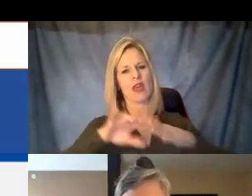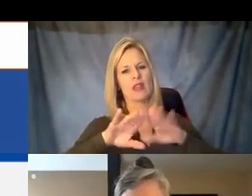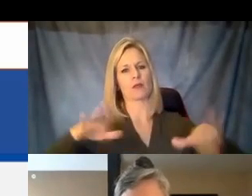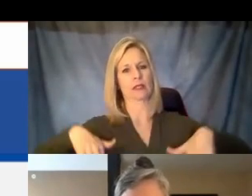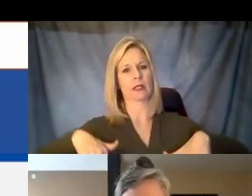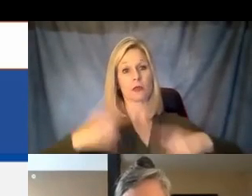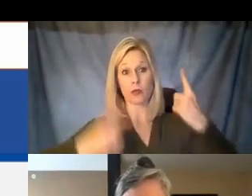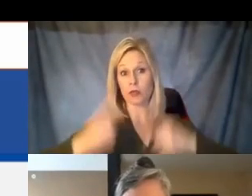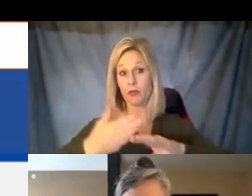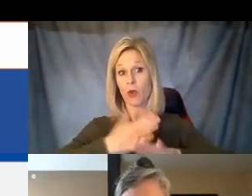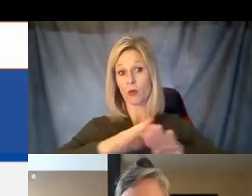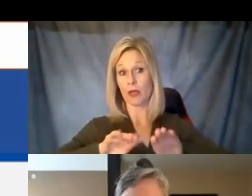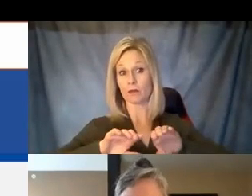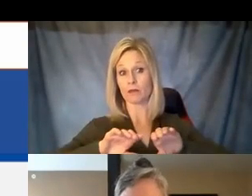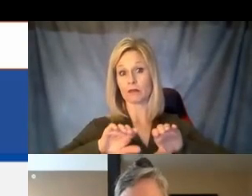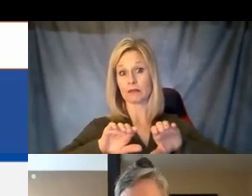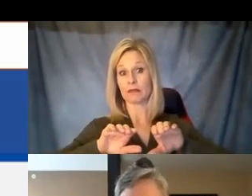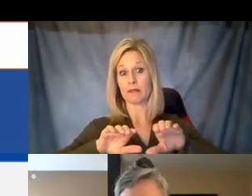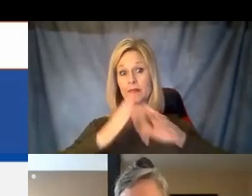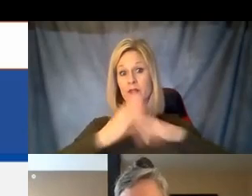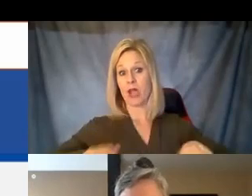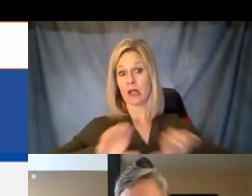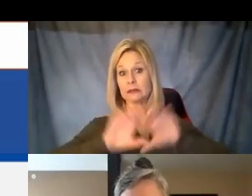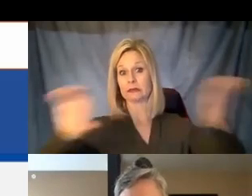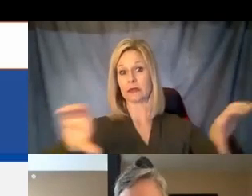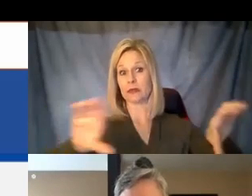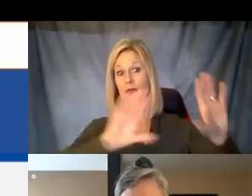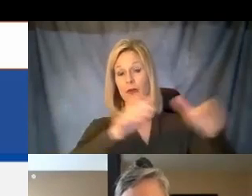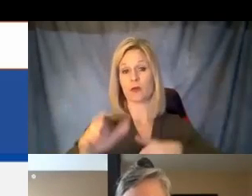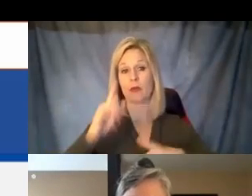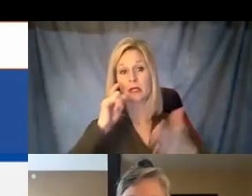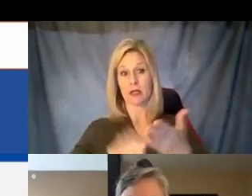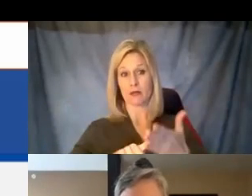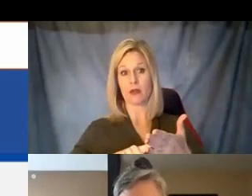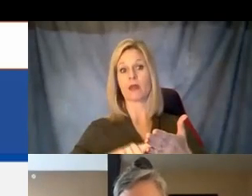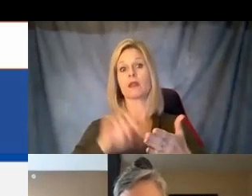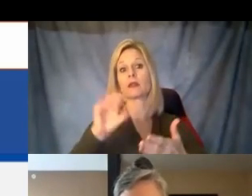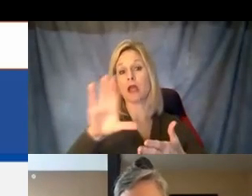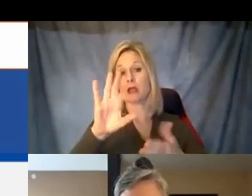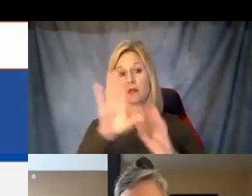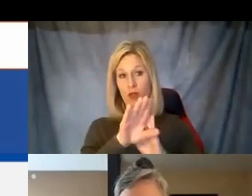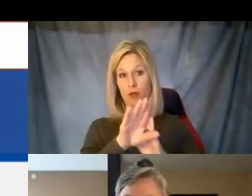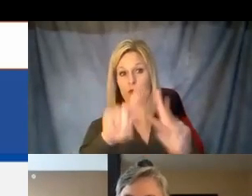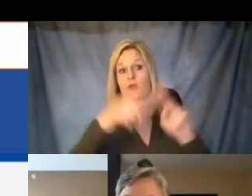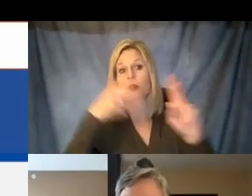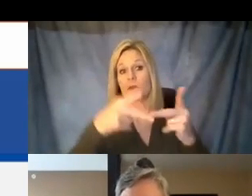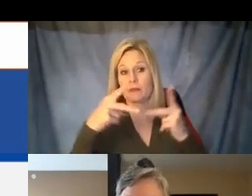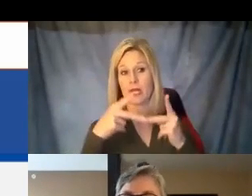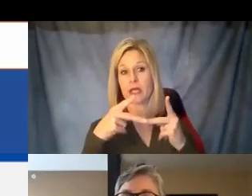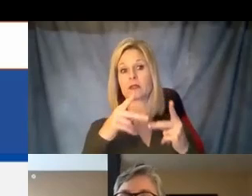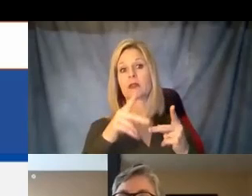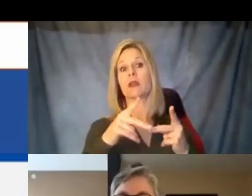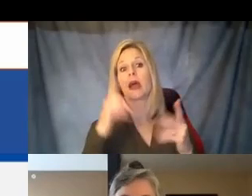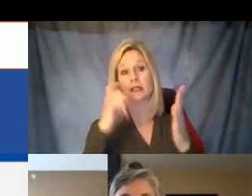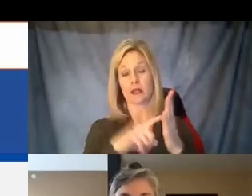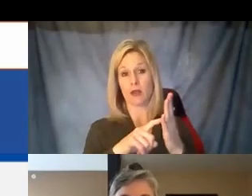questions before we do breakout groups? Identify the document or film, the starting place, create an opportunity for billable hours, and